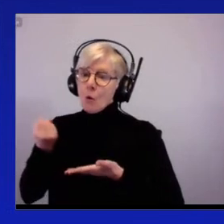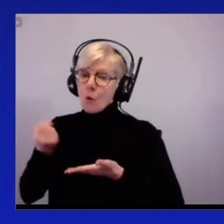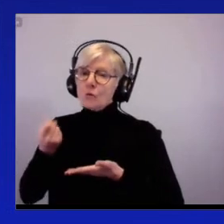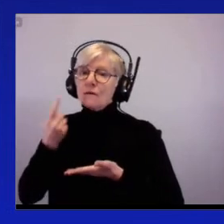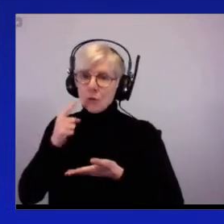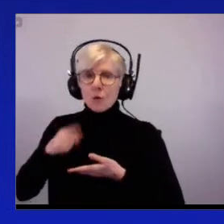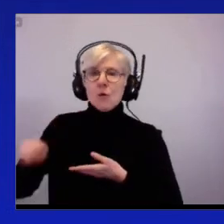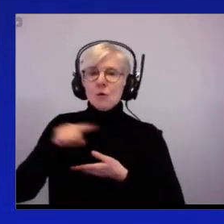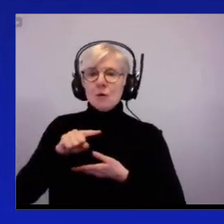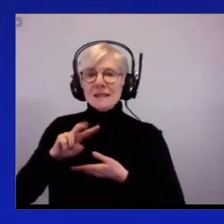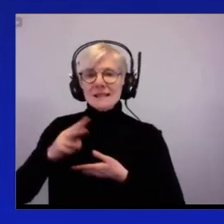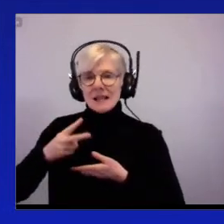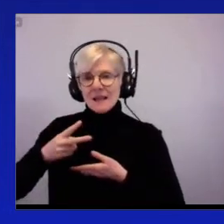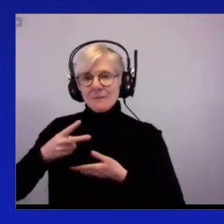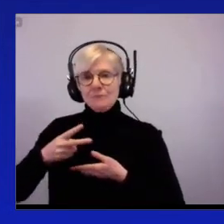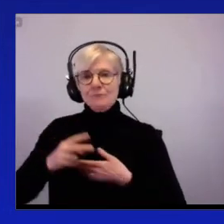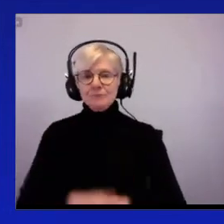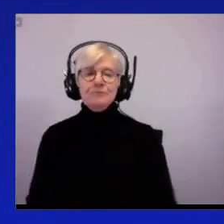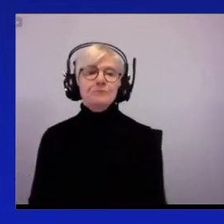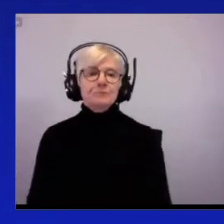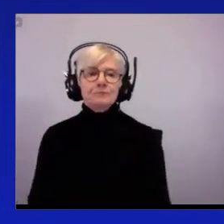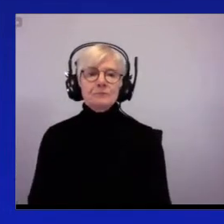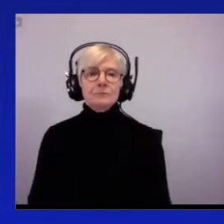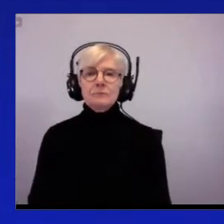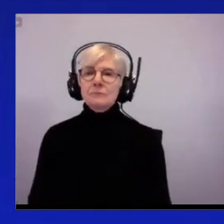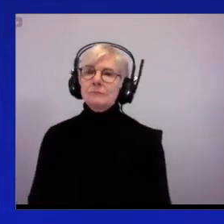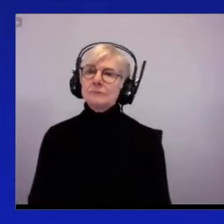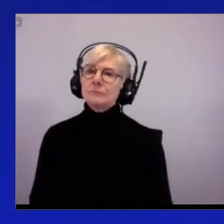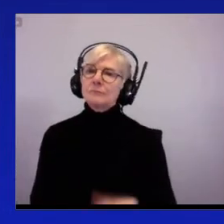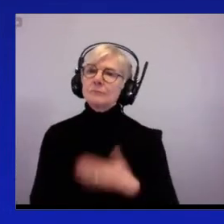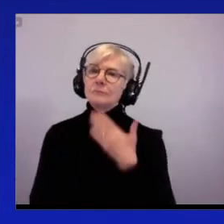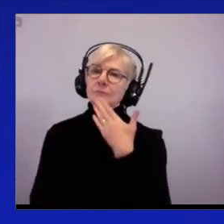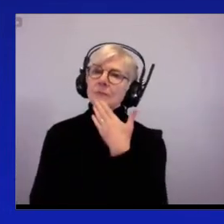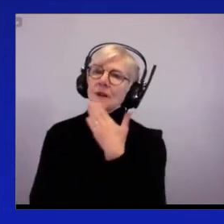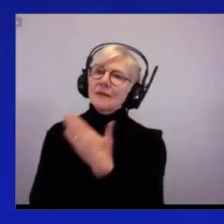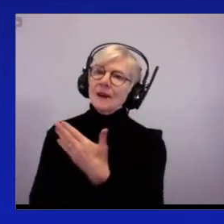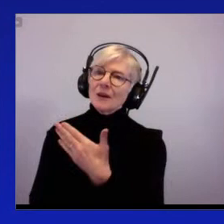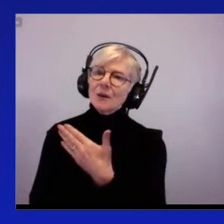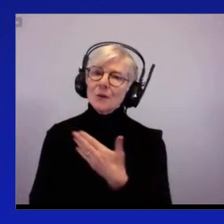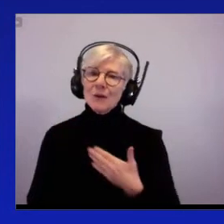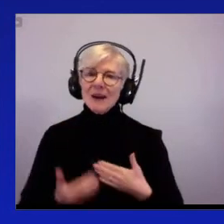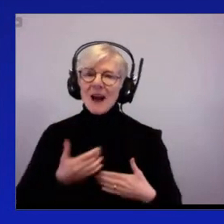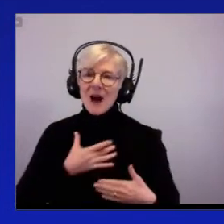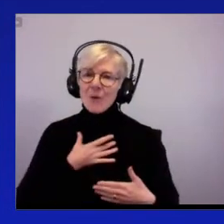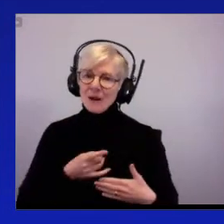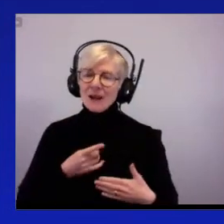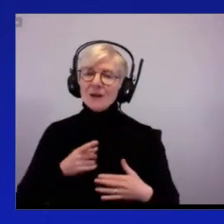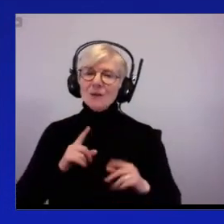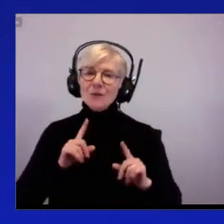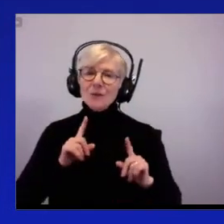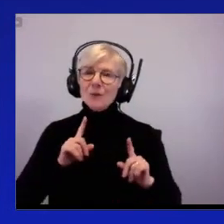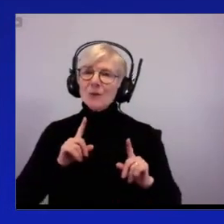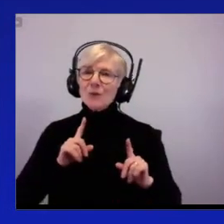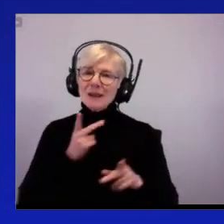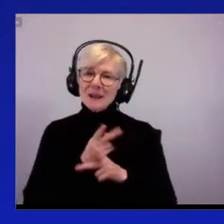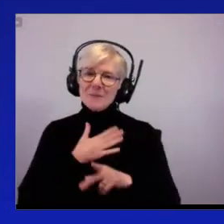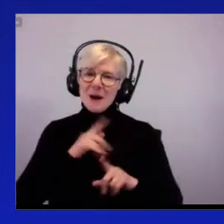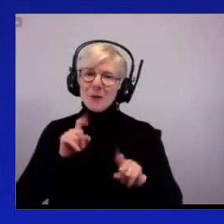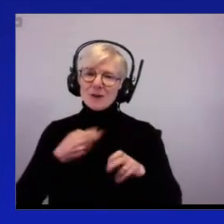that and meet those targets. Great. Okay, I'll try to keep these really short because I want to be respectful of my colleagues.